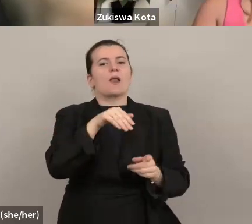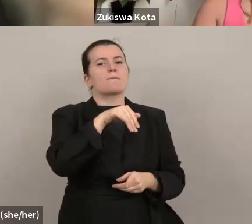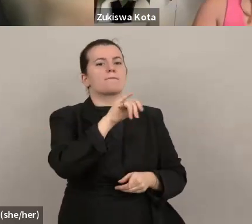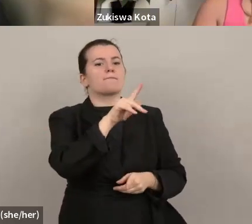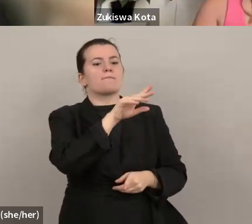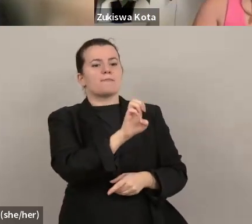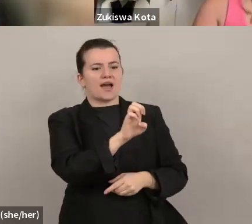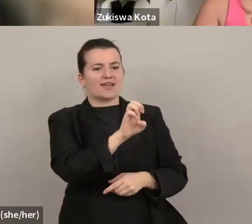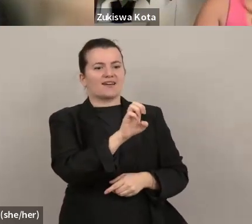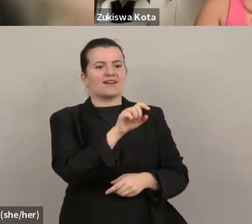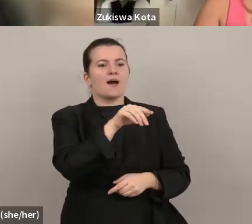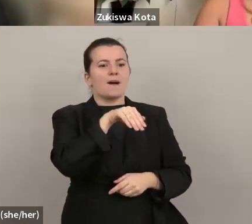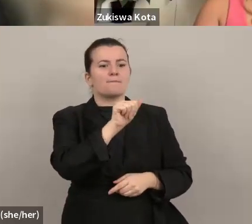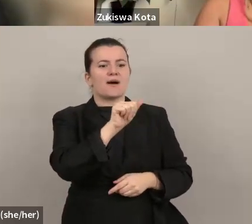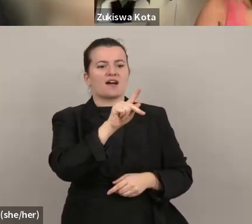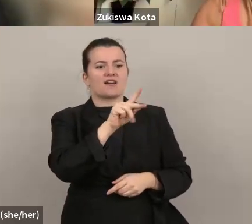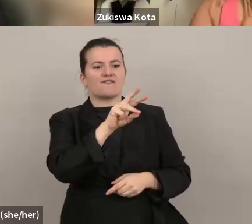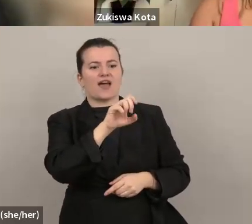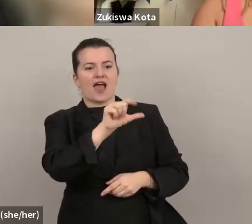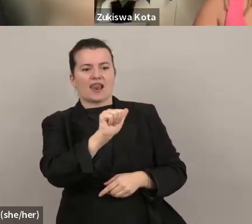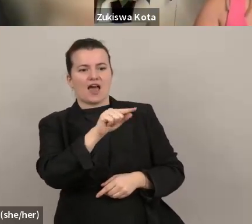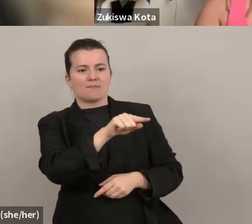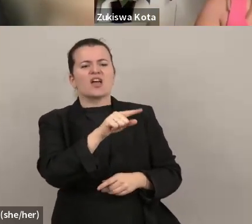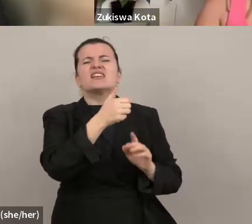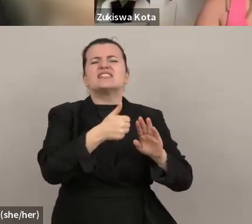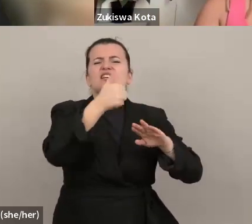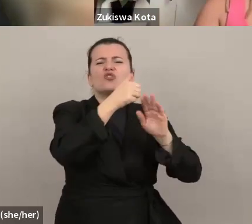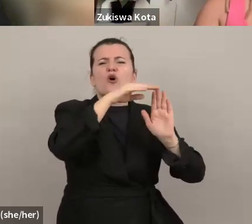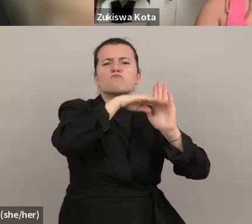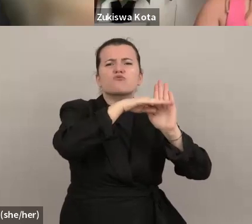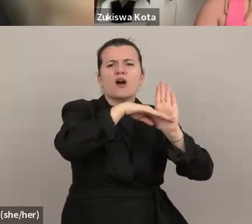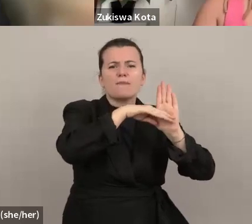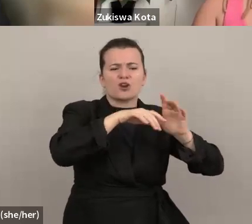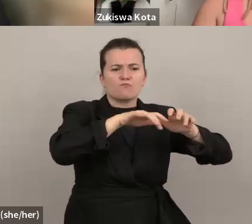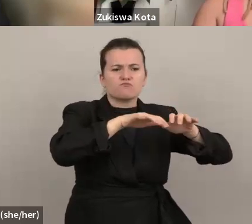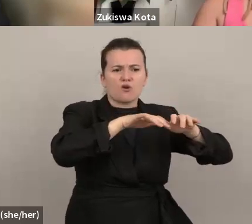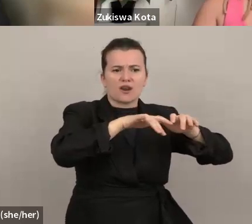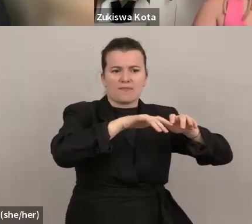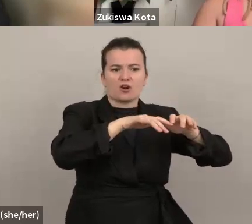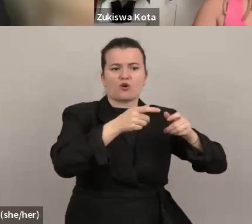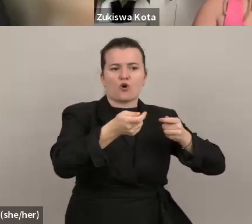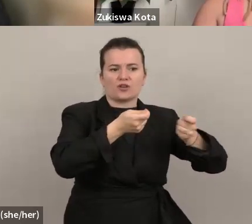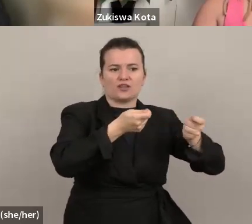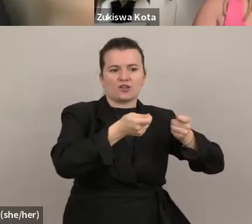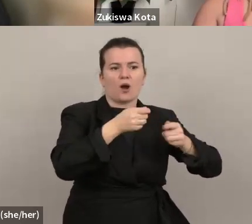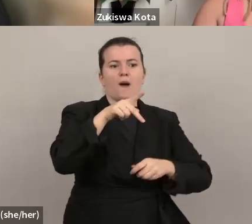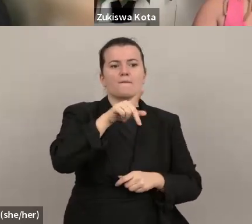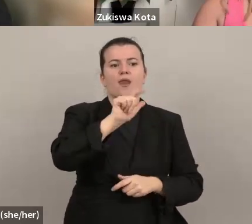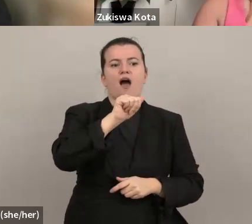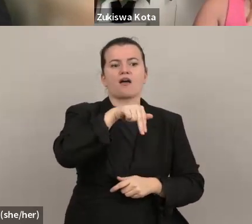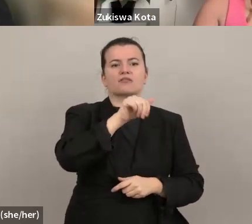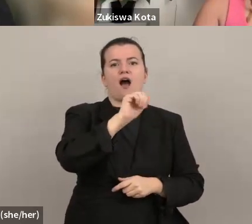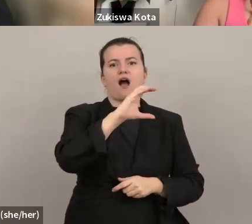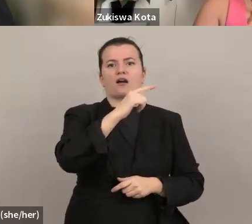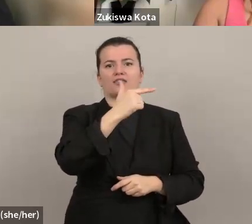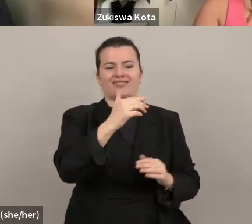a non-profit organization based here in South Africa, in Johannesburg. Mike has been working for 25 years,